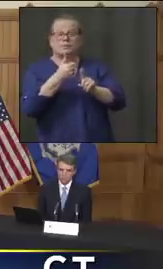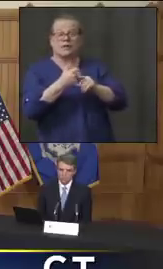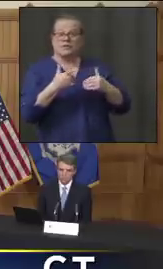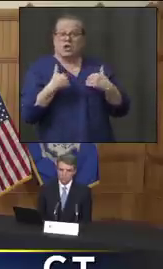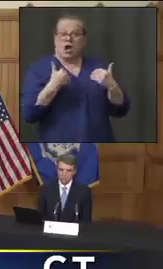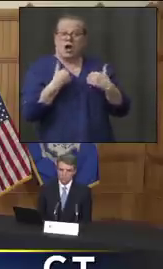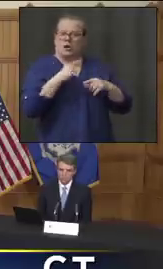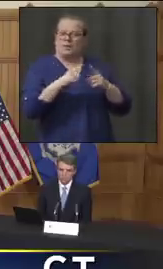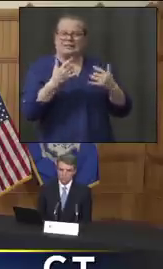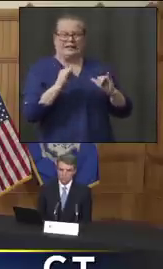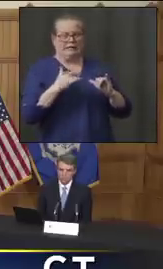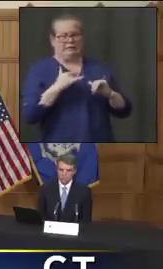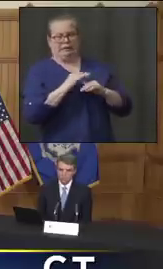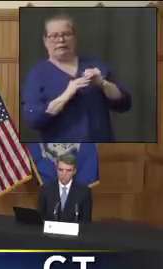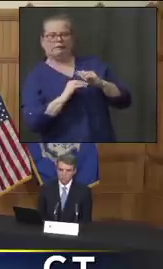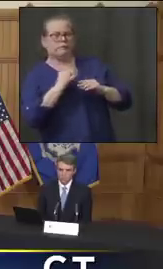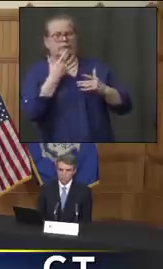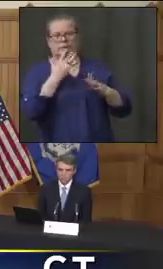comfortable?